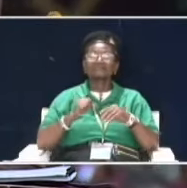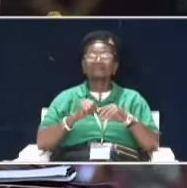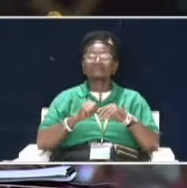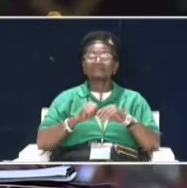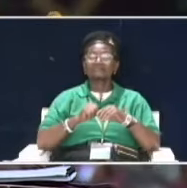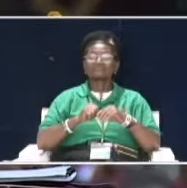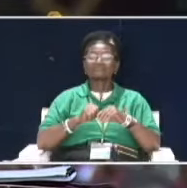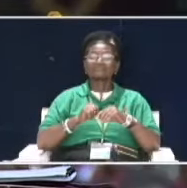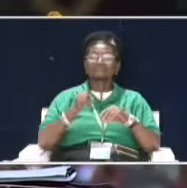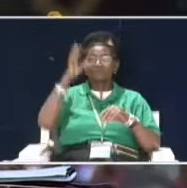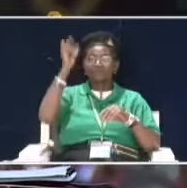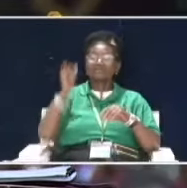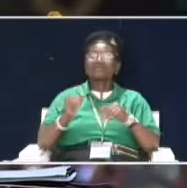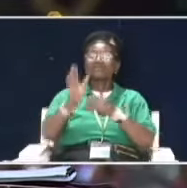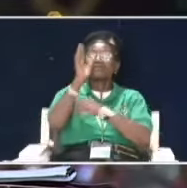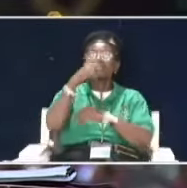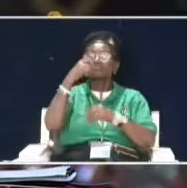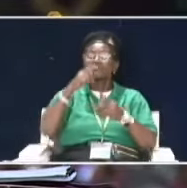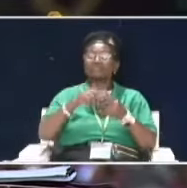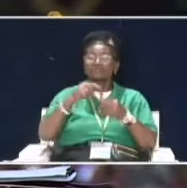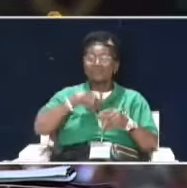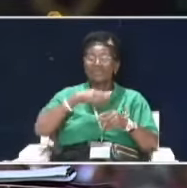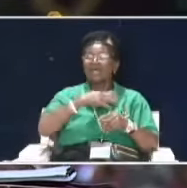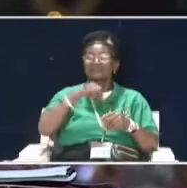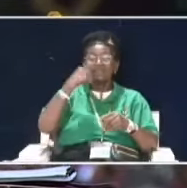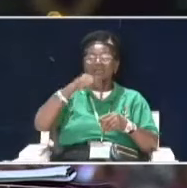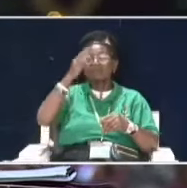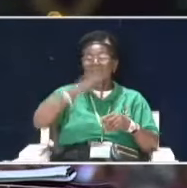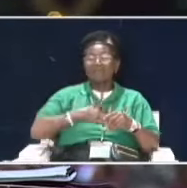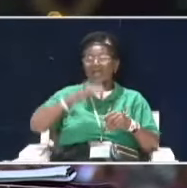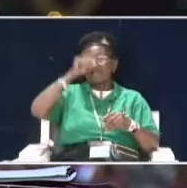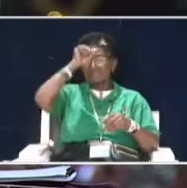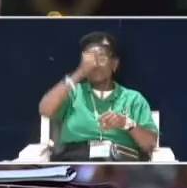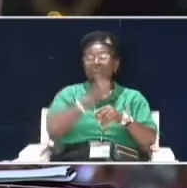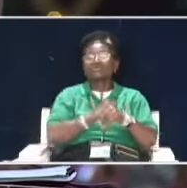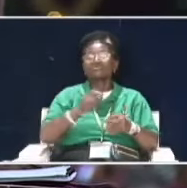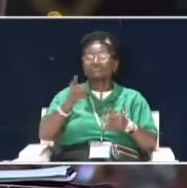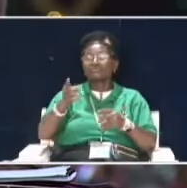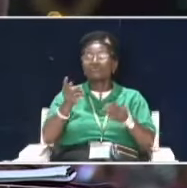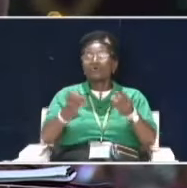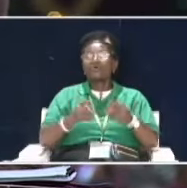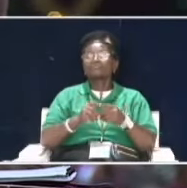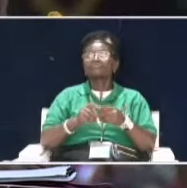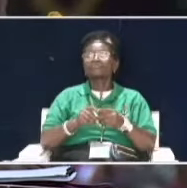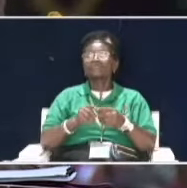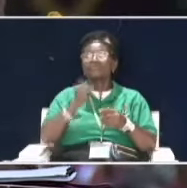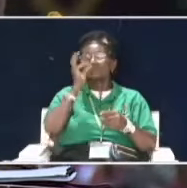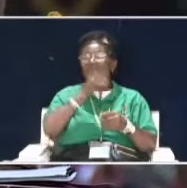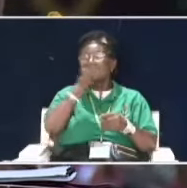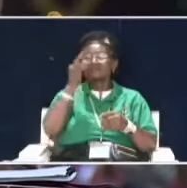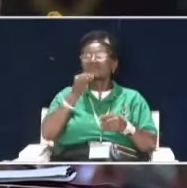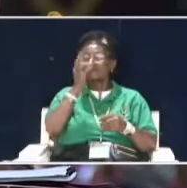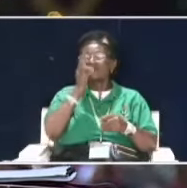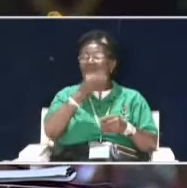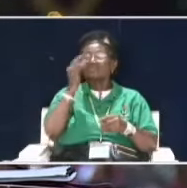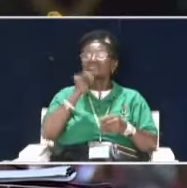And suddenly God spoke to me and said, my son, you want to fast? Fasting is good for you.